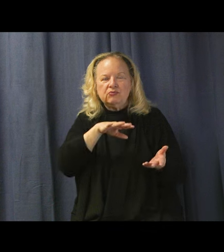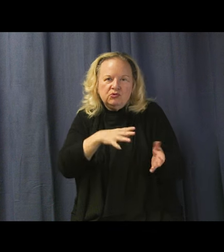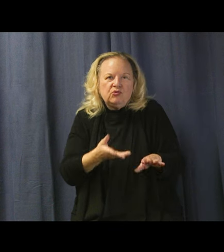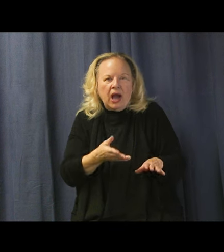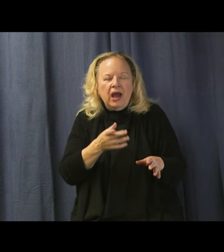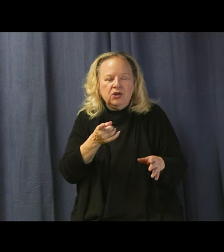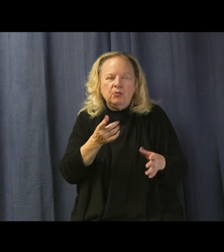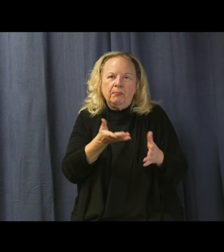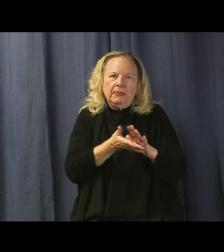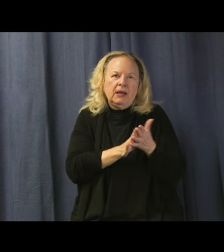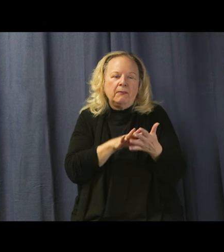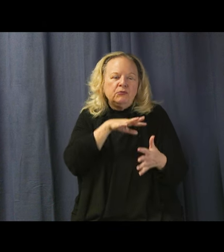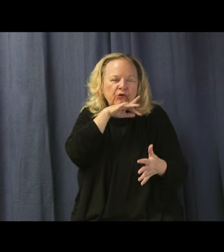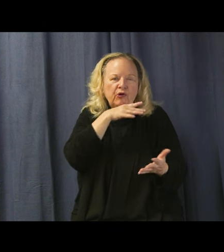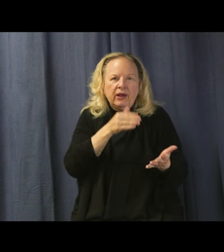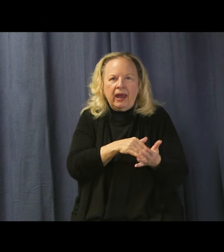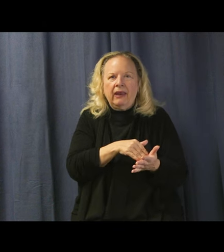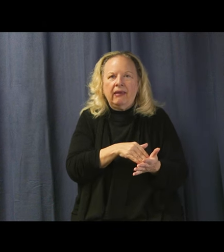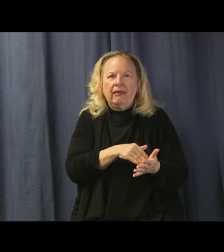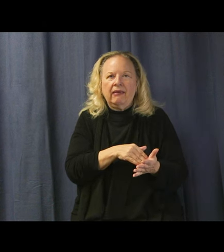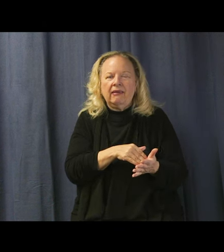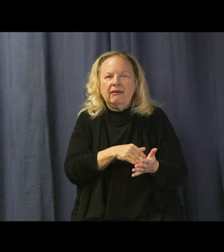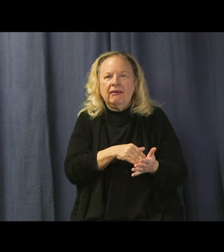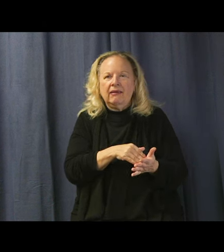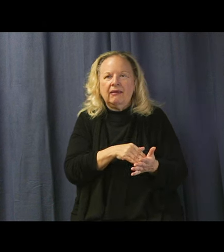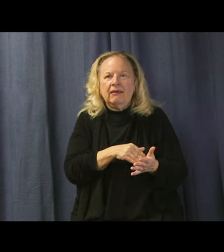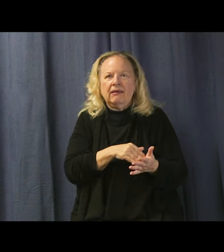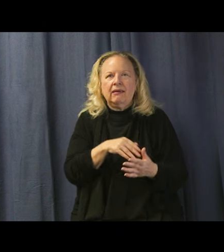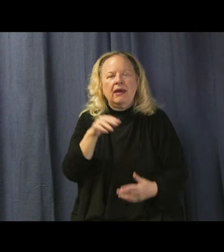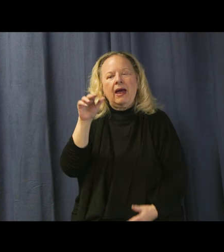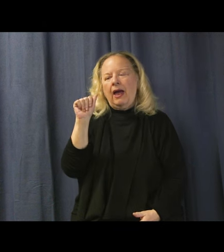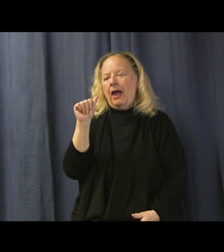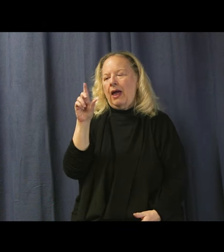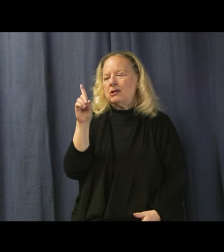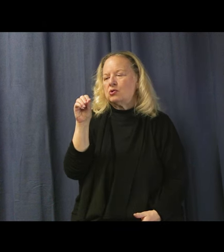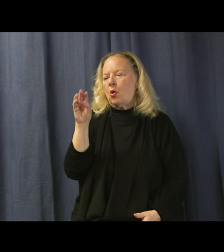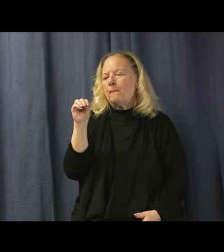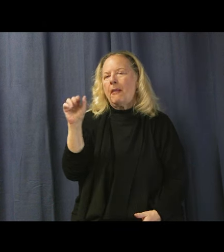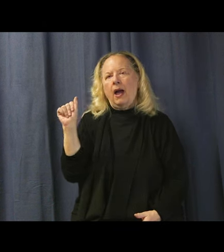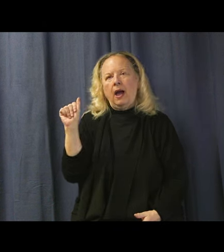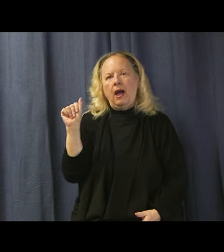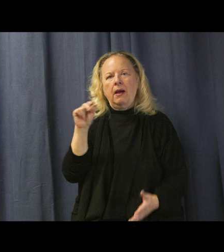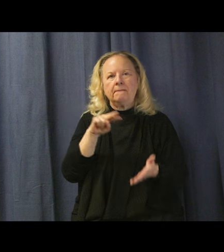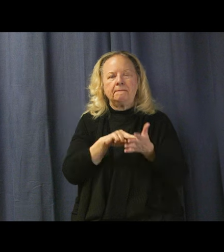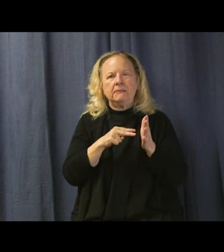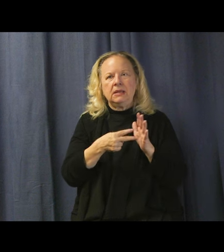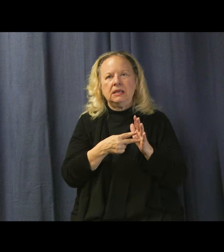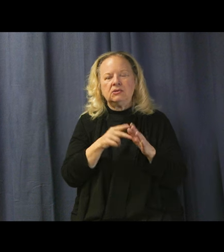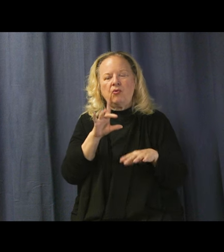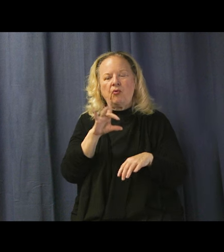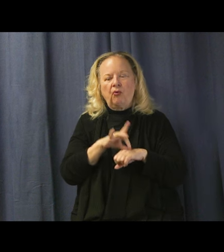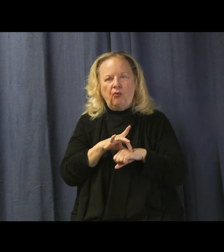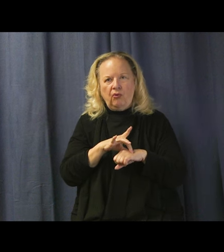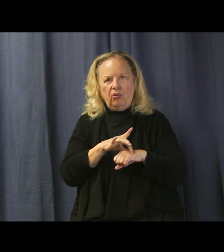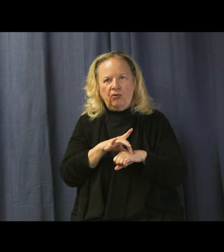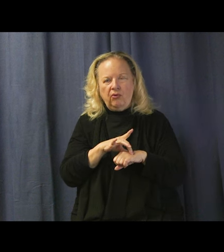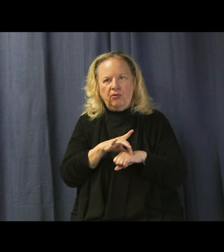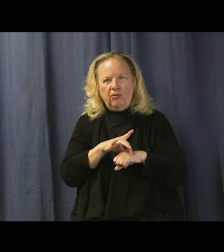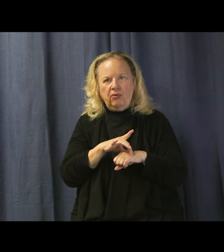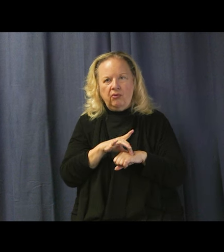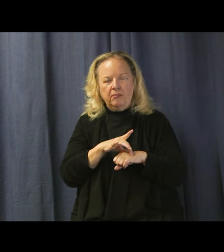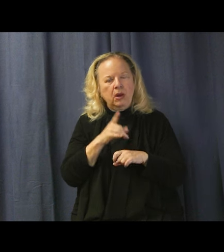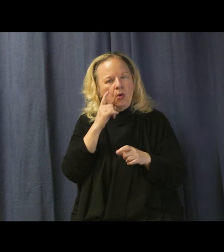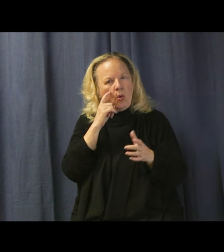Now, here we have Adoma, which means earth.